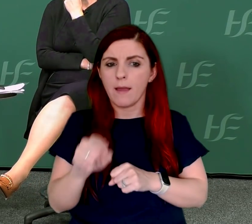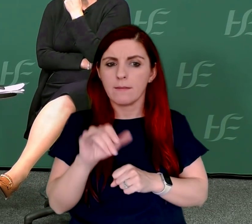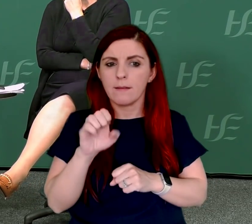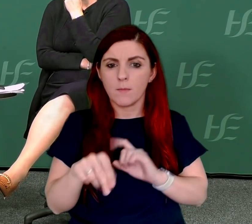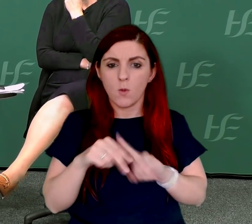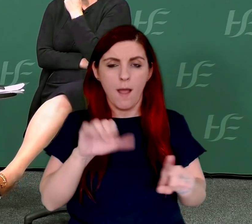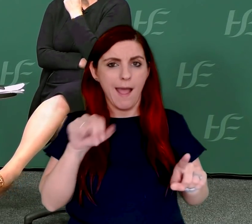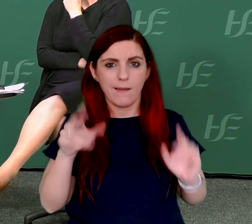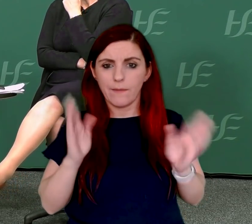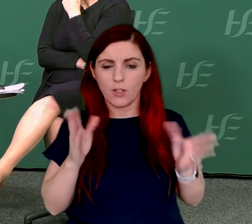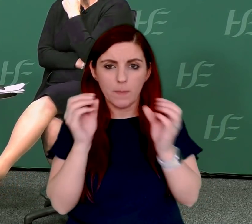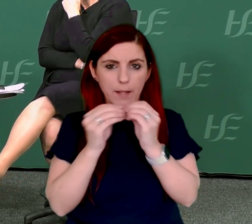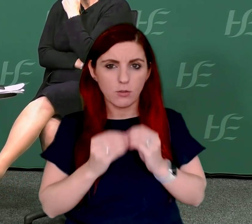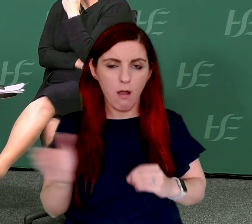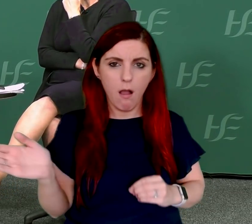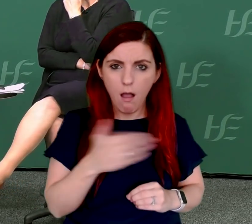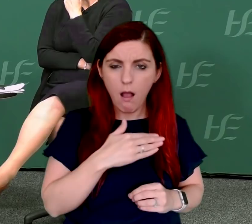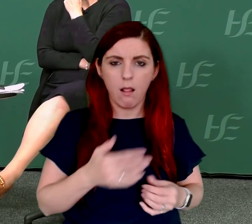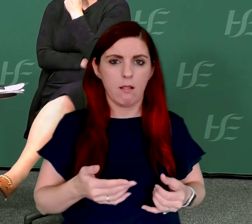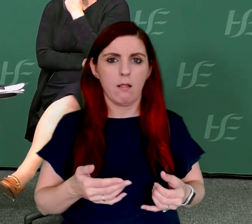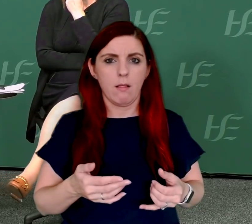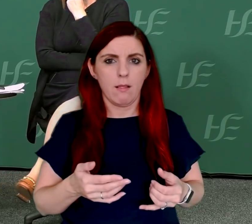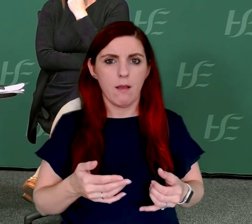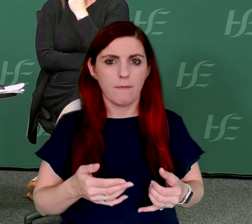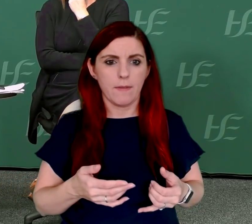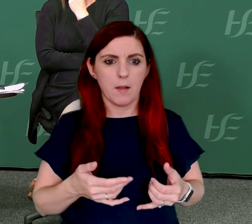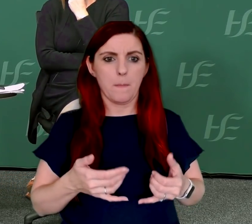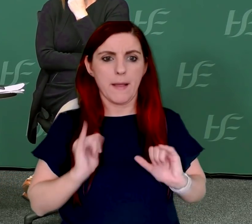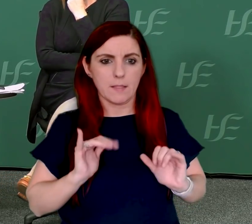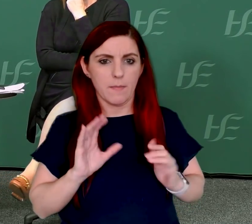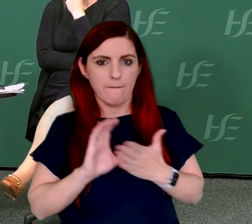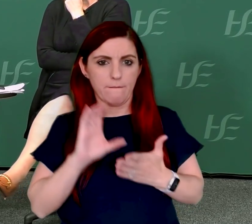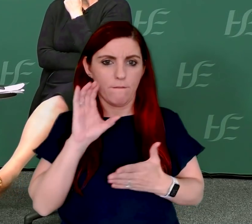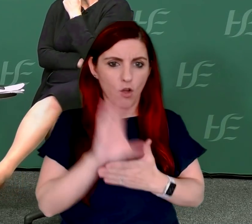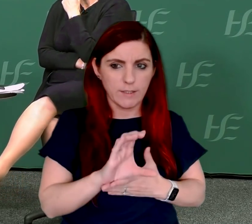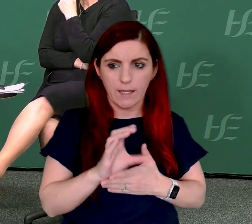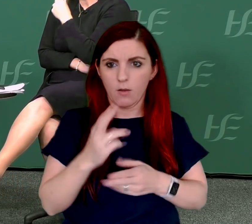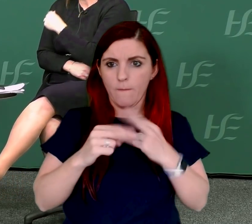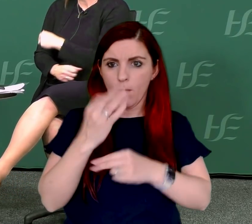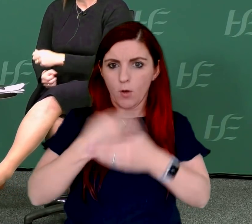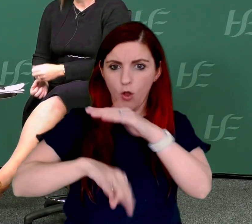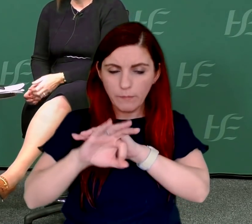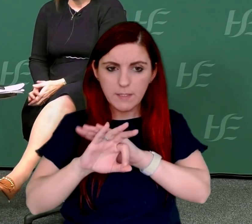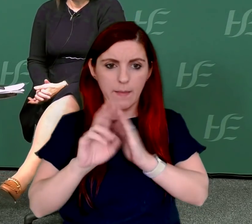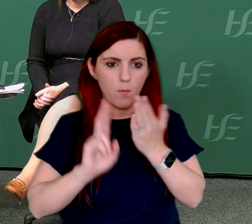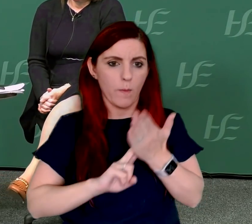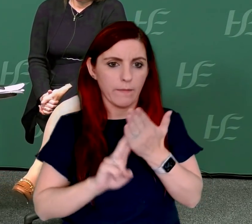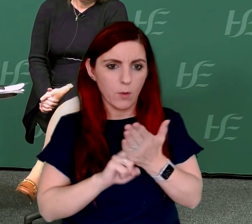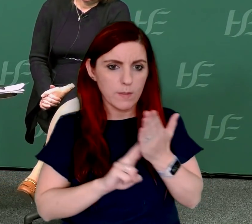all of the capacity enhancing funded mechanisms that we've had from government and put in place. So I won't repeat those, but they are all